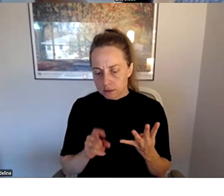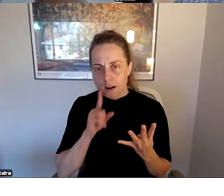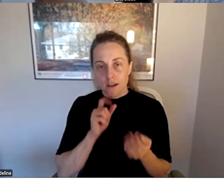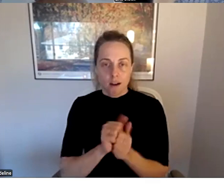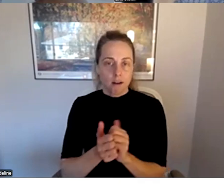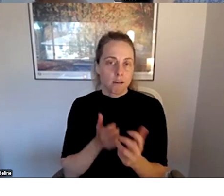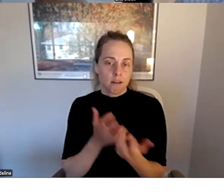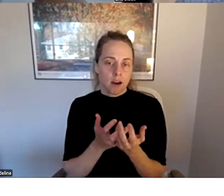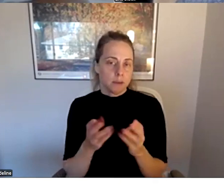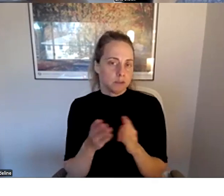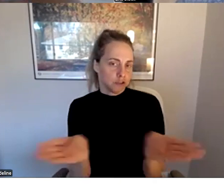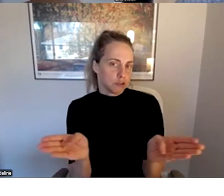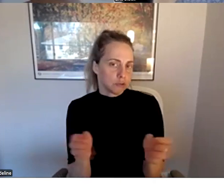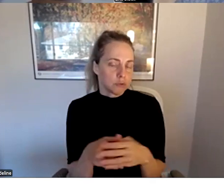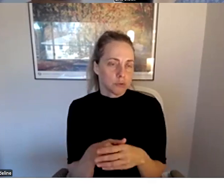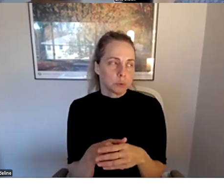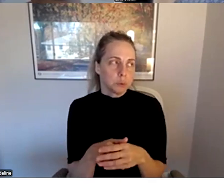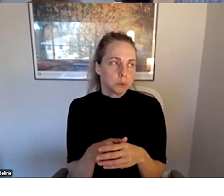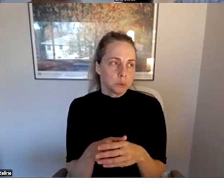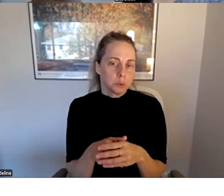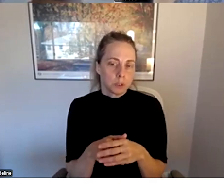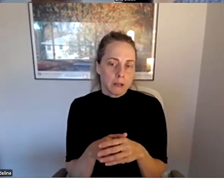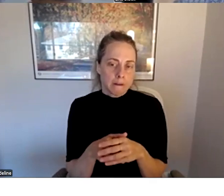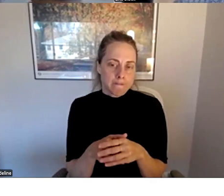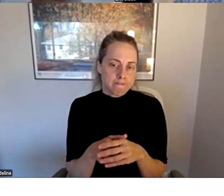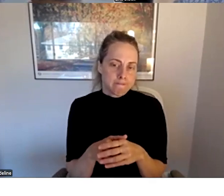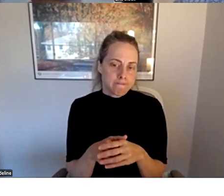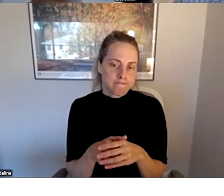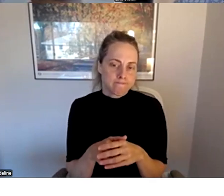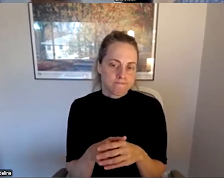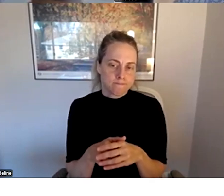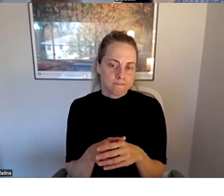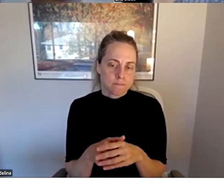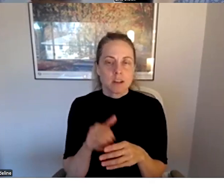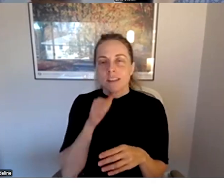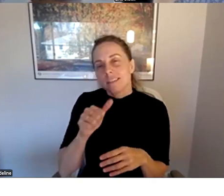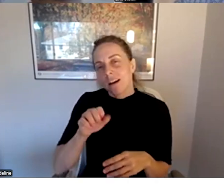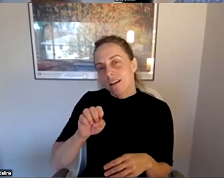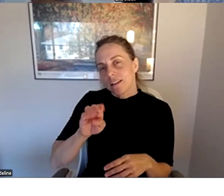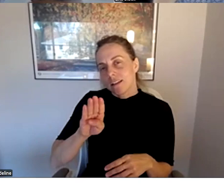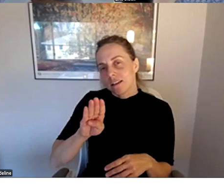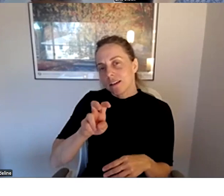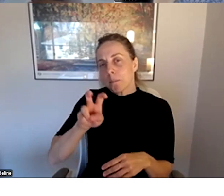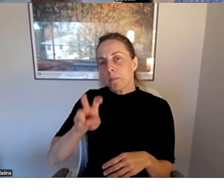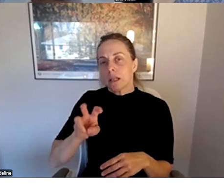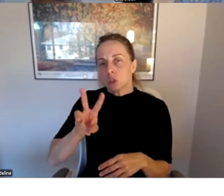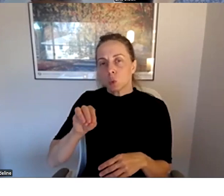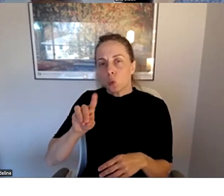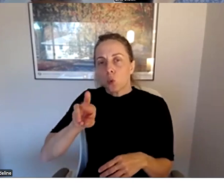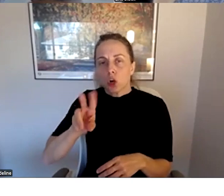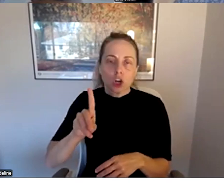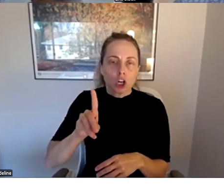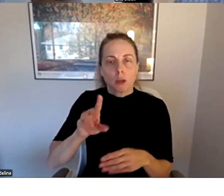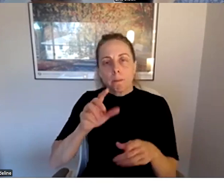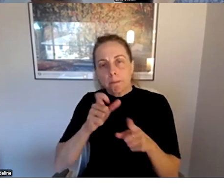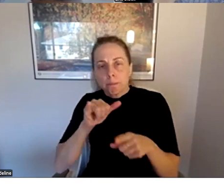accommodations in general are really, you know, not a buzzword, but the employers are utilizing them